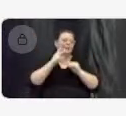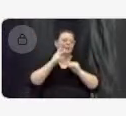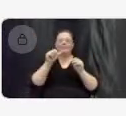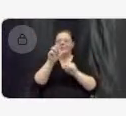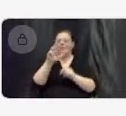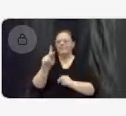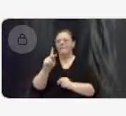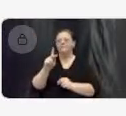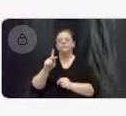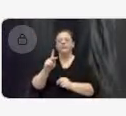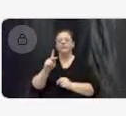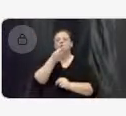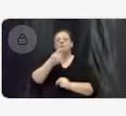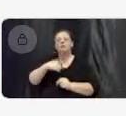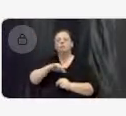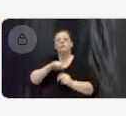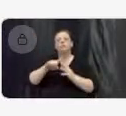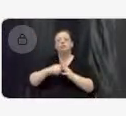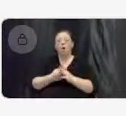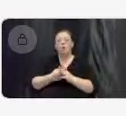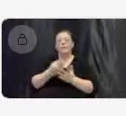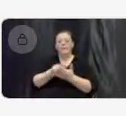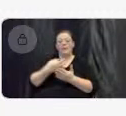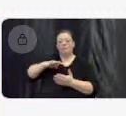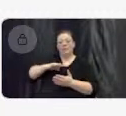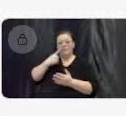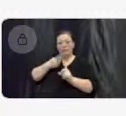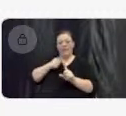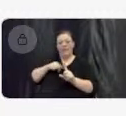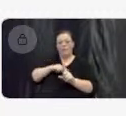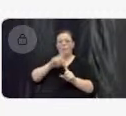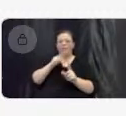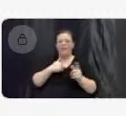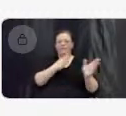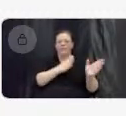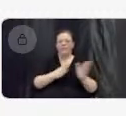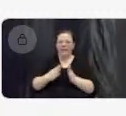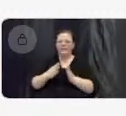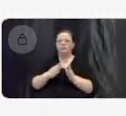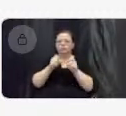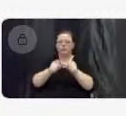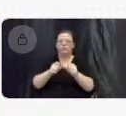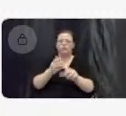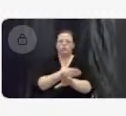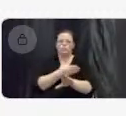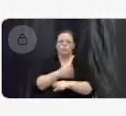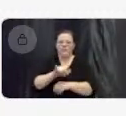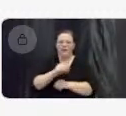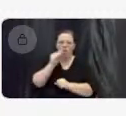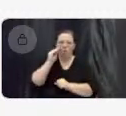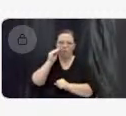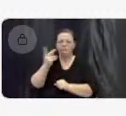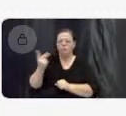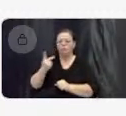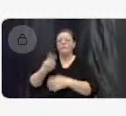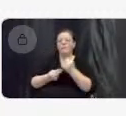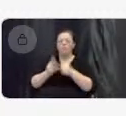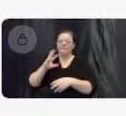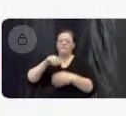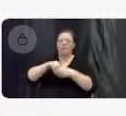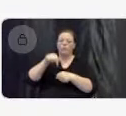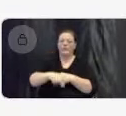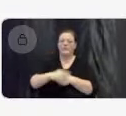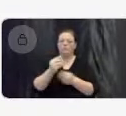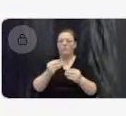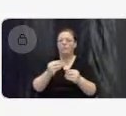we start profiting, we will have ongoing plans to continue to improve the home. We are both very involved in this property,